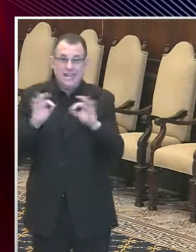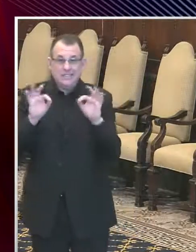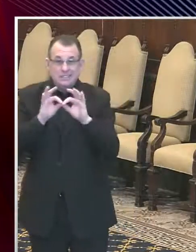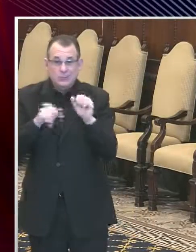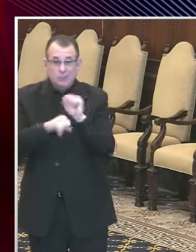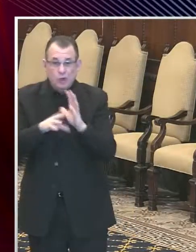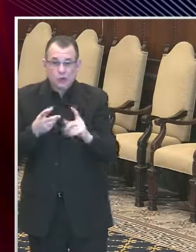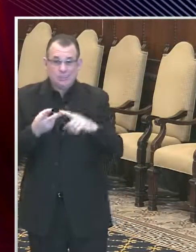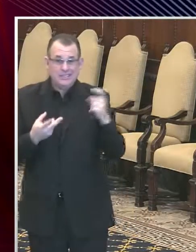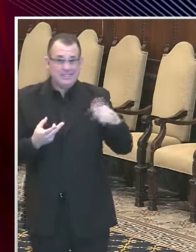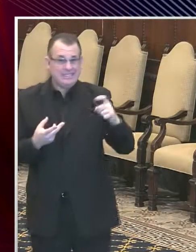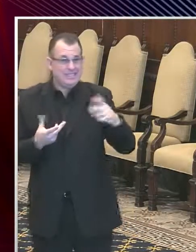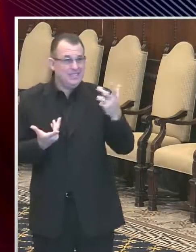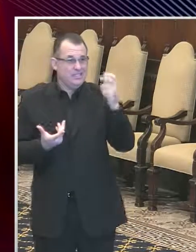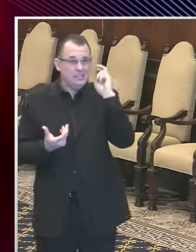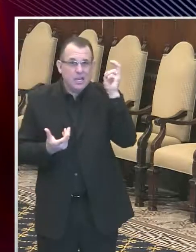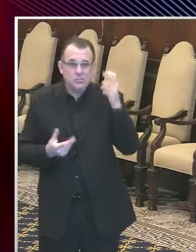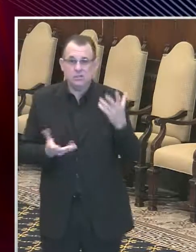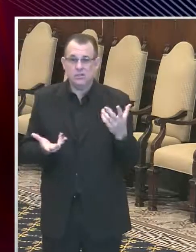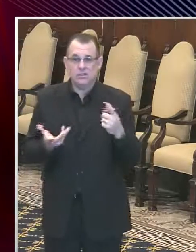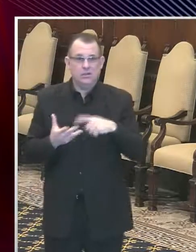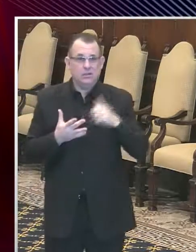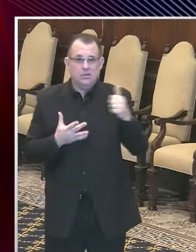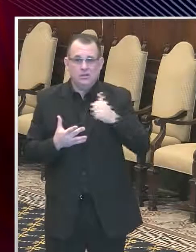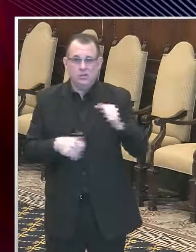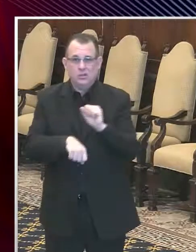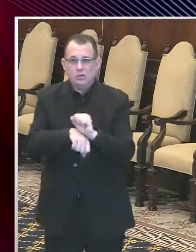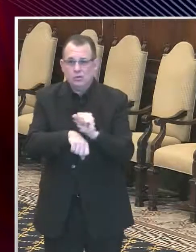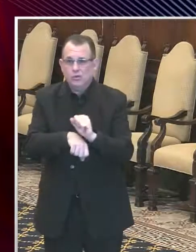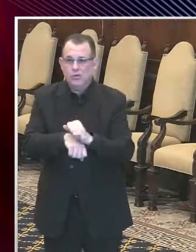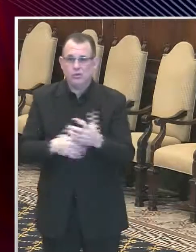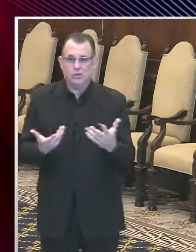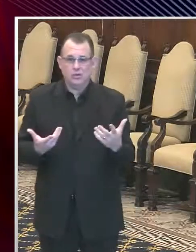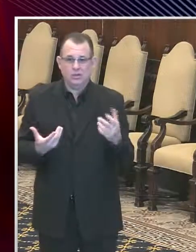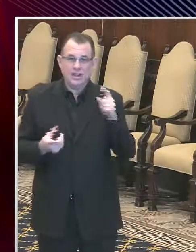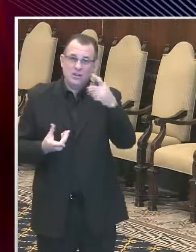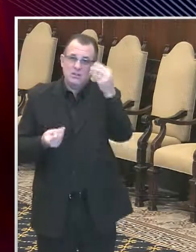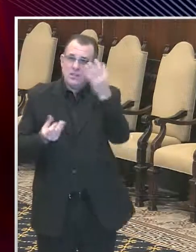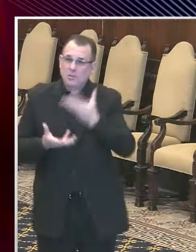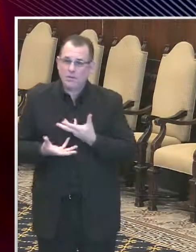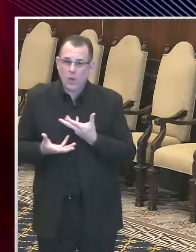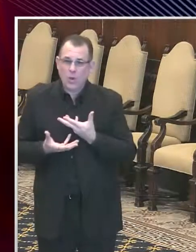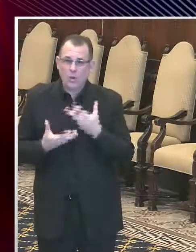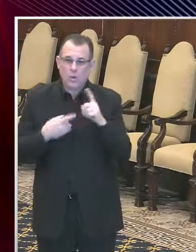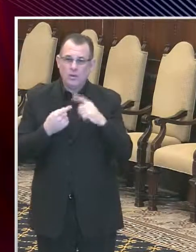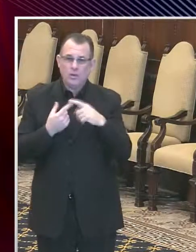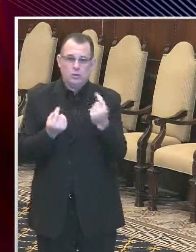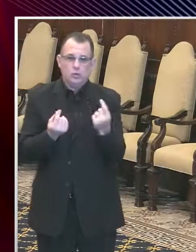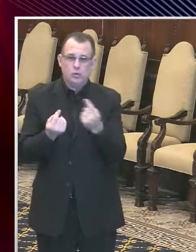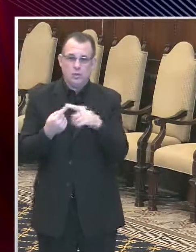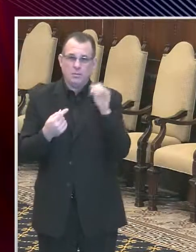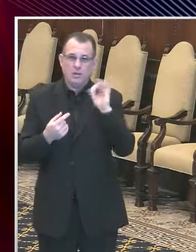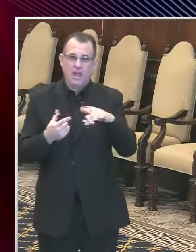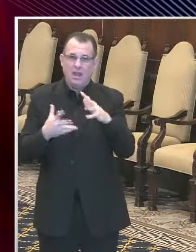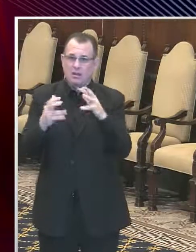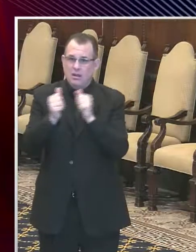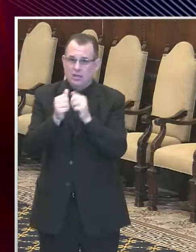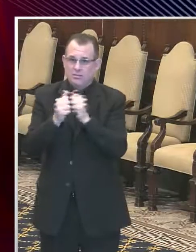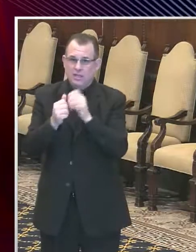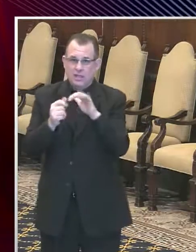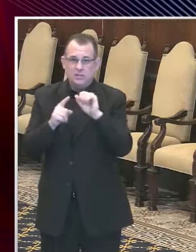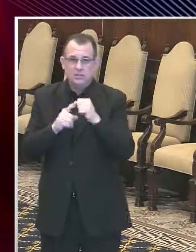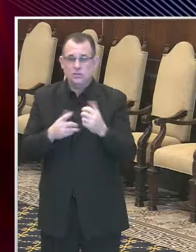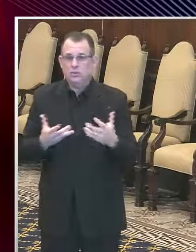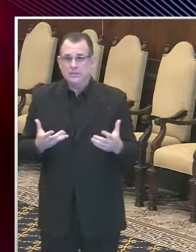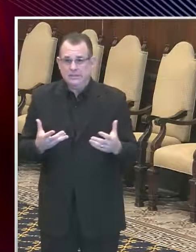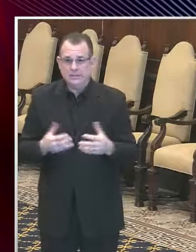from work and hospitals and things like that. Can you guys tell me a little bit more about what you're doing to avert that situation possibly? Well, we're